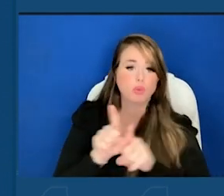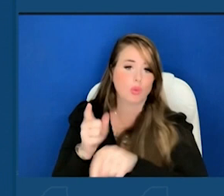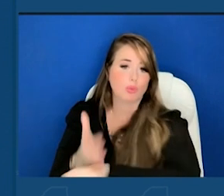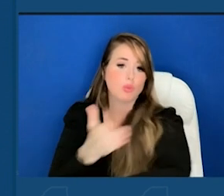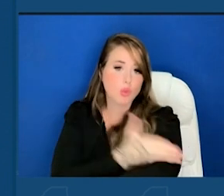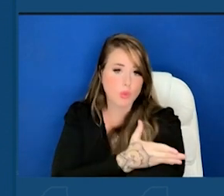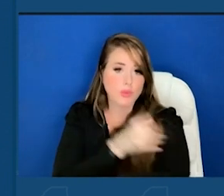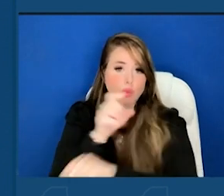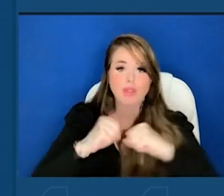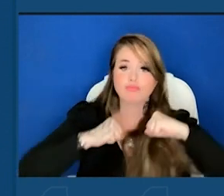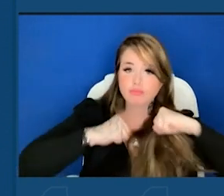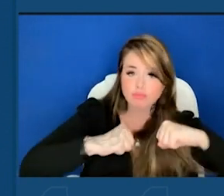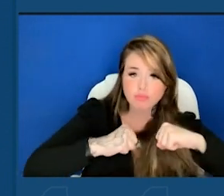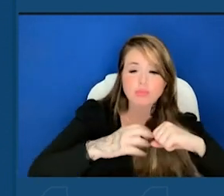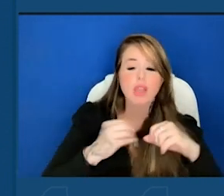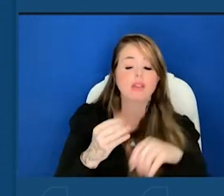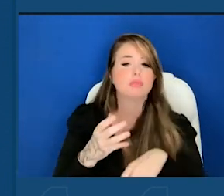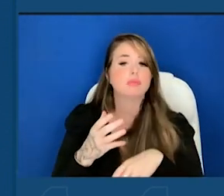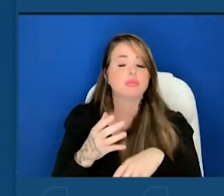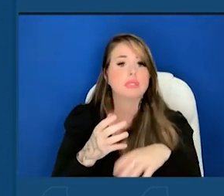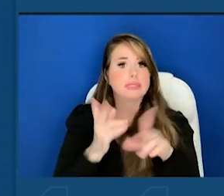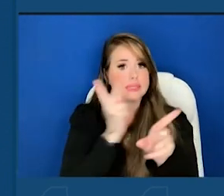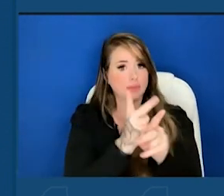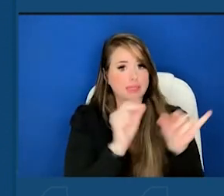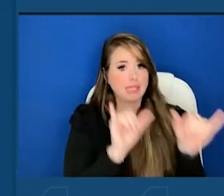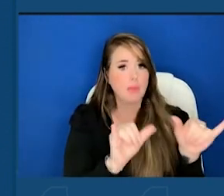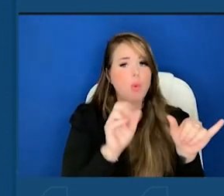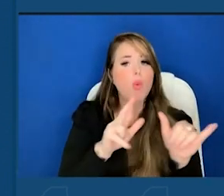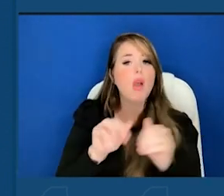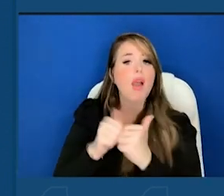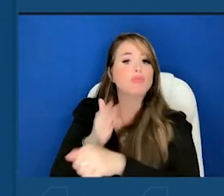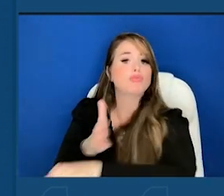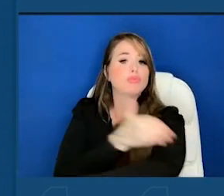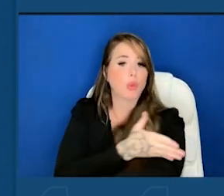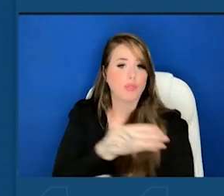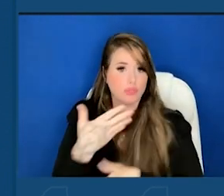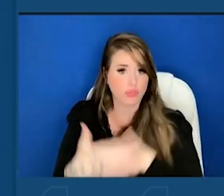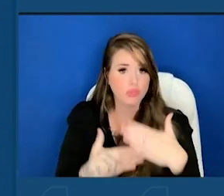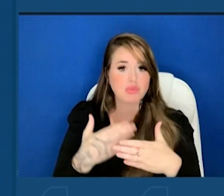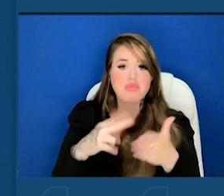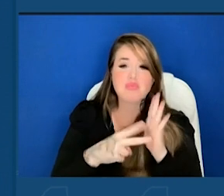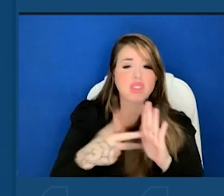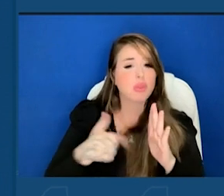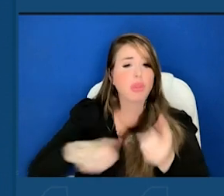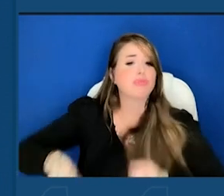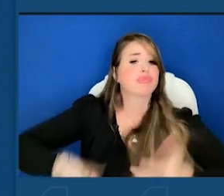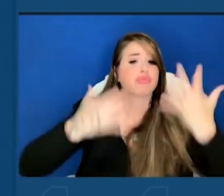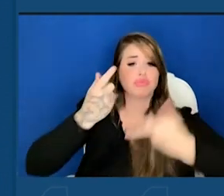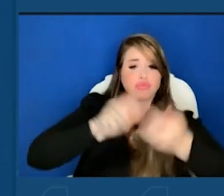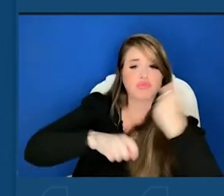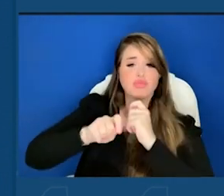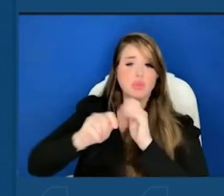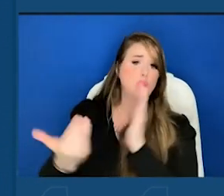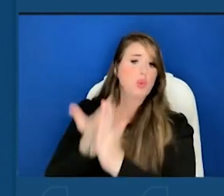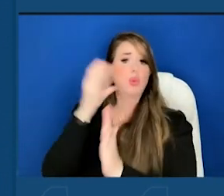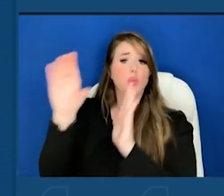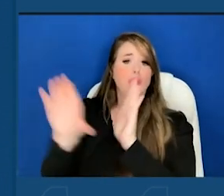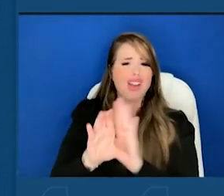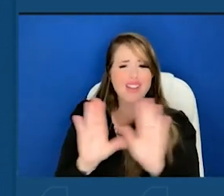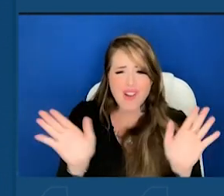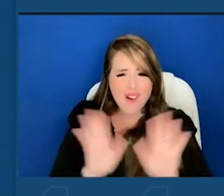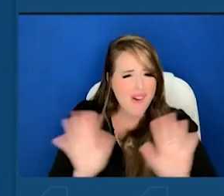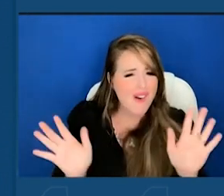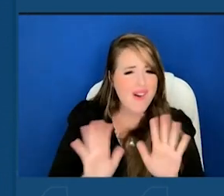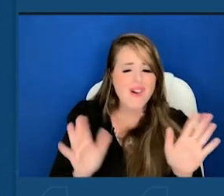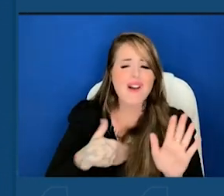and keep it the way it is, or you can say how we make it even better. So we're not talking about changing the character of communities either. And I know that's so